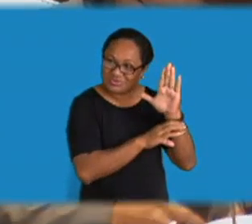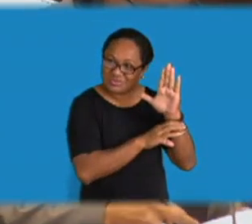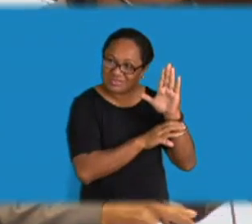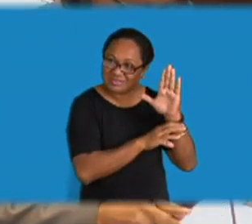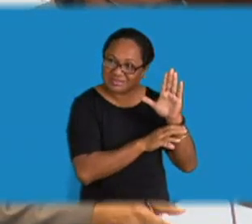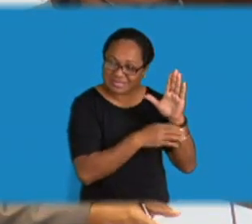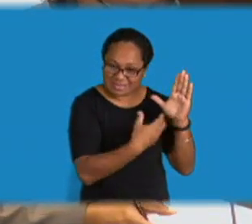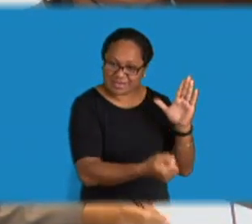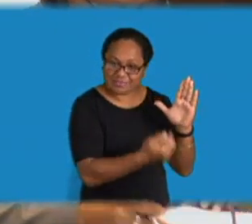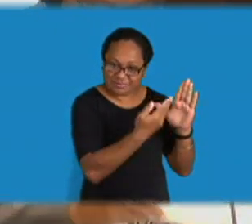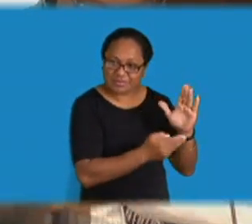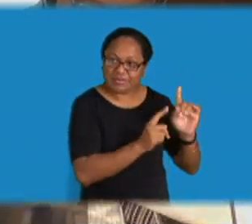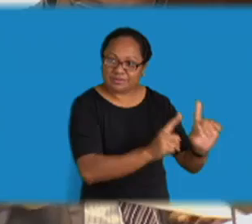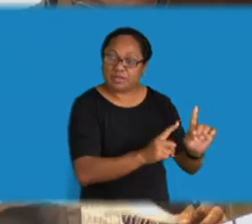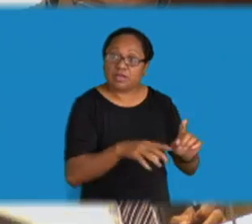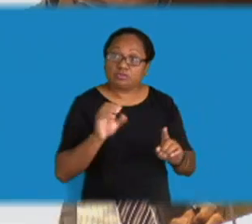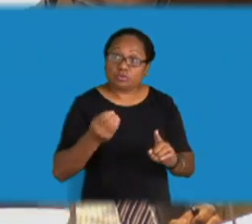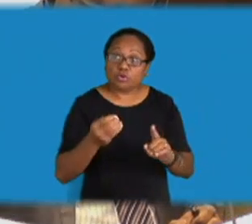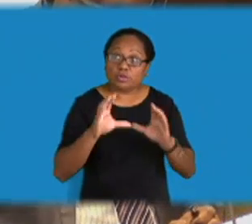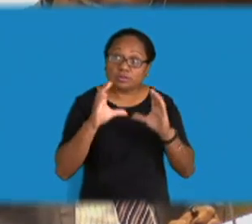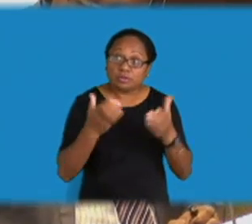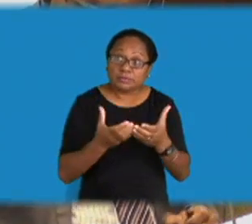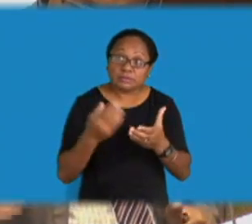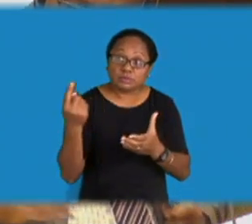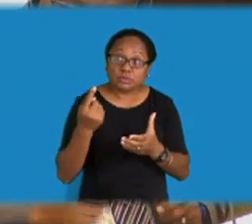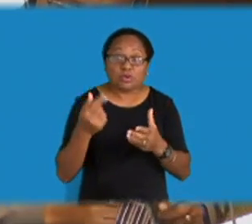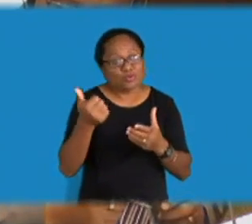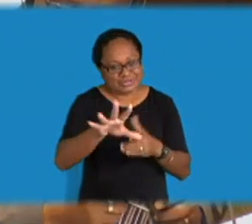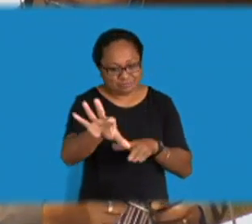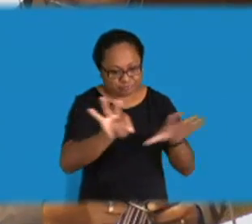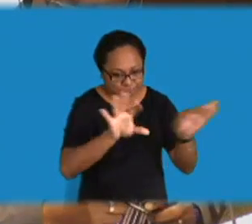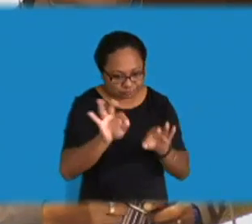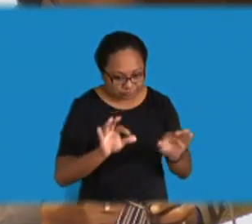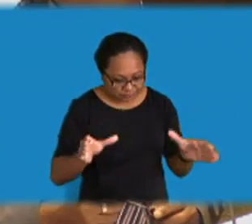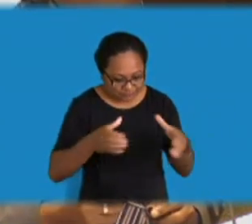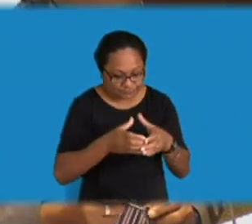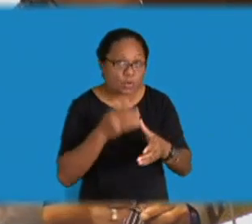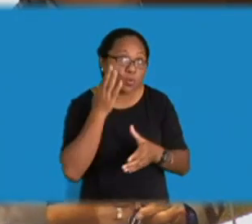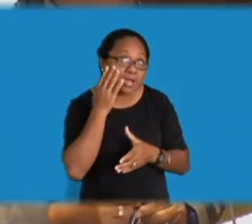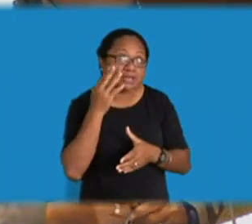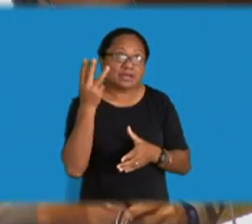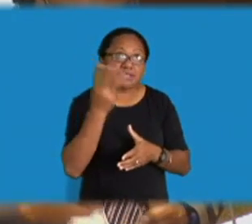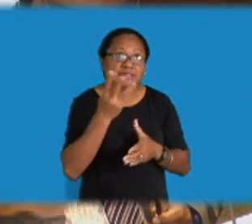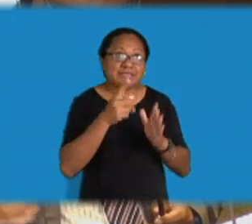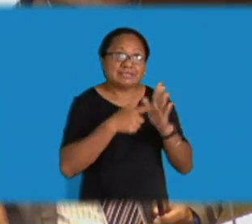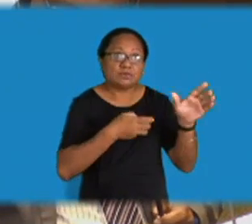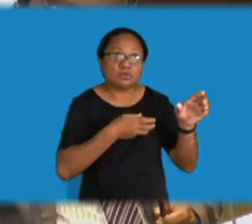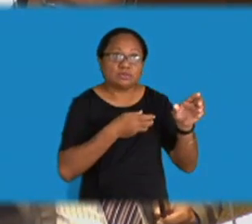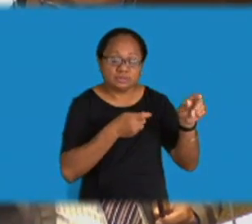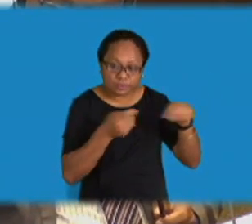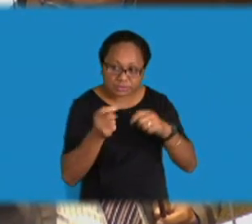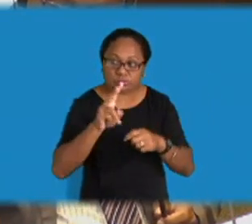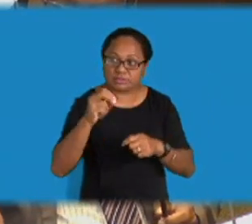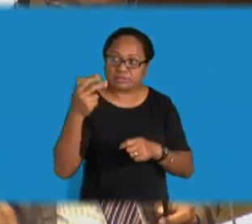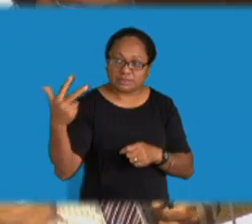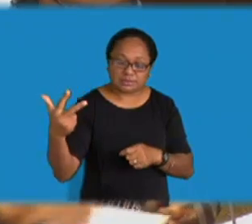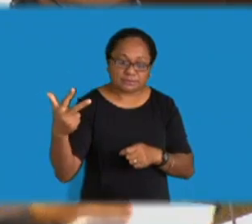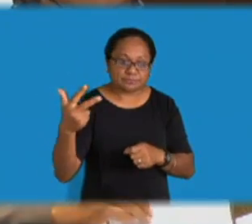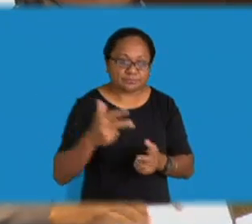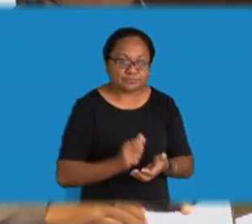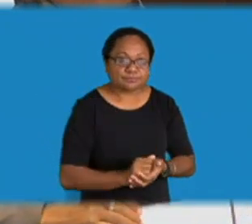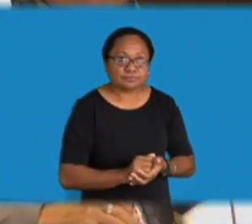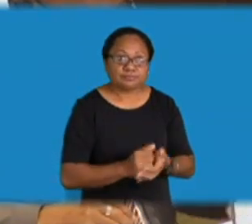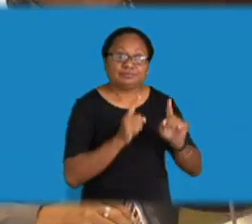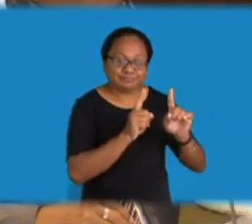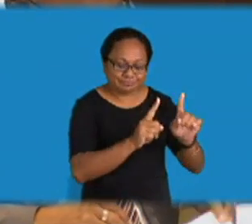then. The following members of the Public Accounts Committee were appointed on 13 January 2008 pursuant to the 2007